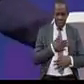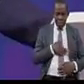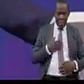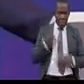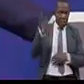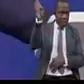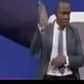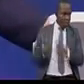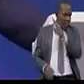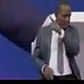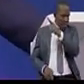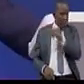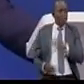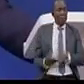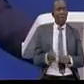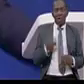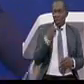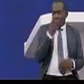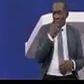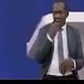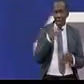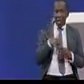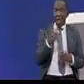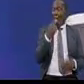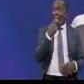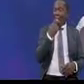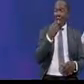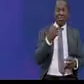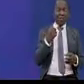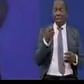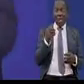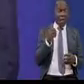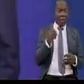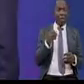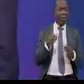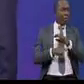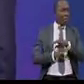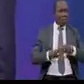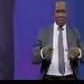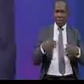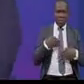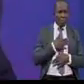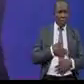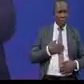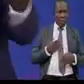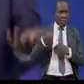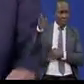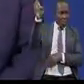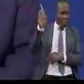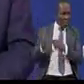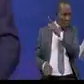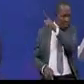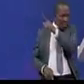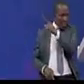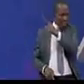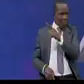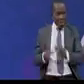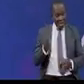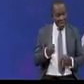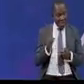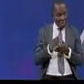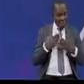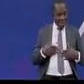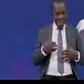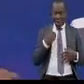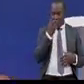good. But if that's all you do, you speak in tongues, you beat your wife, you speak in tongues, you steal church